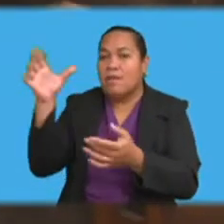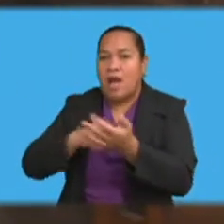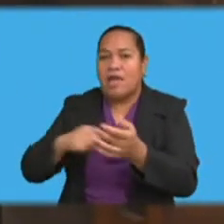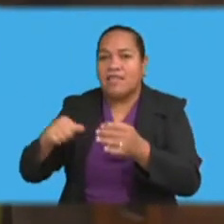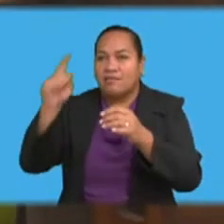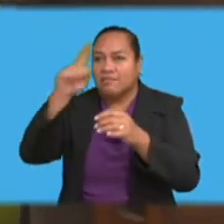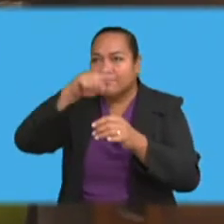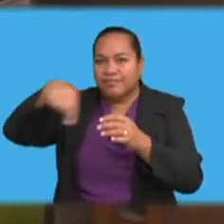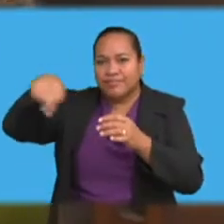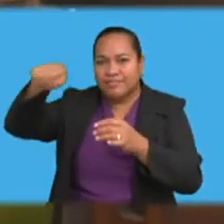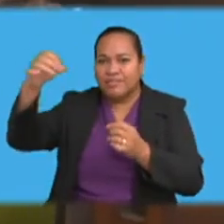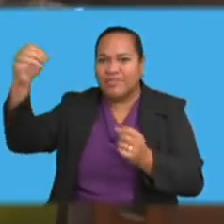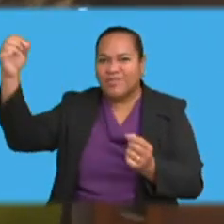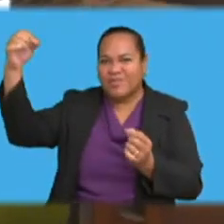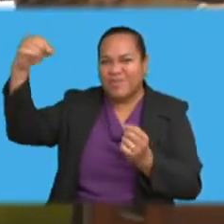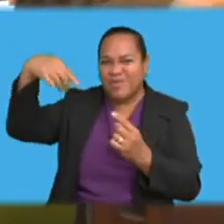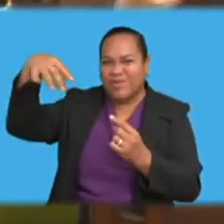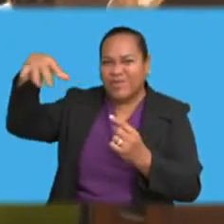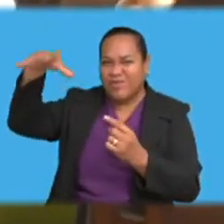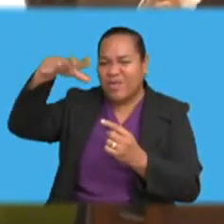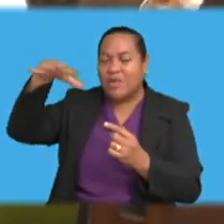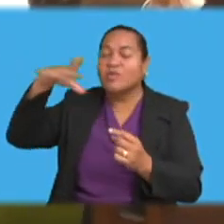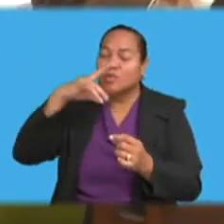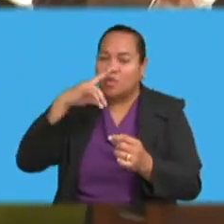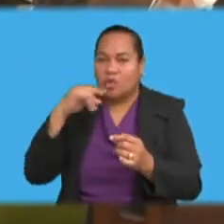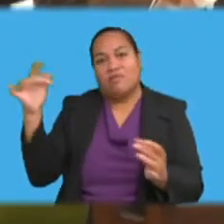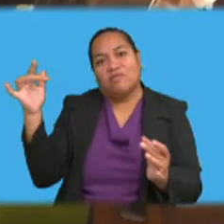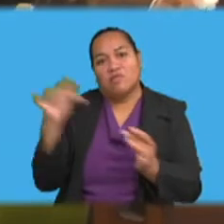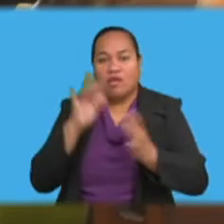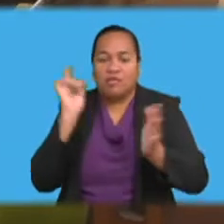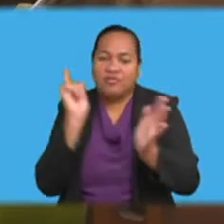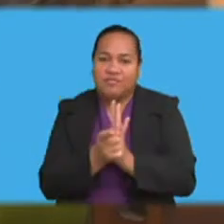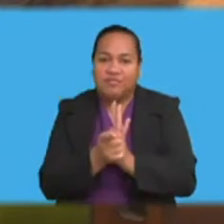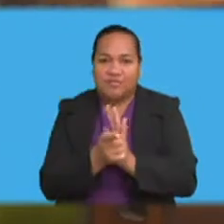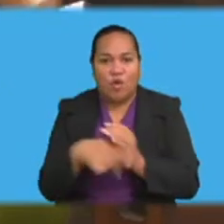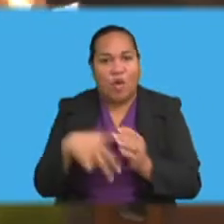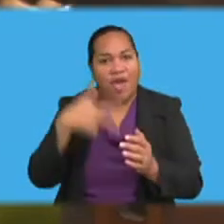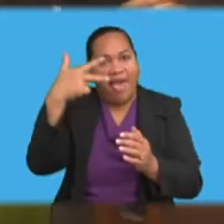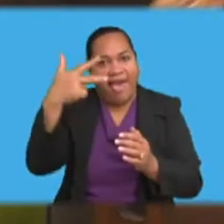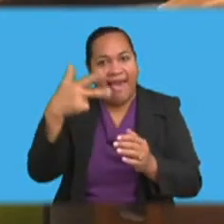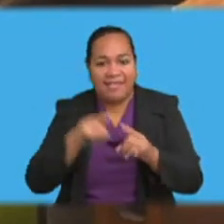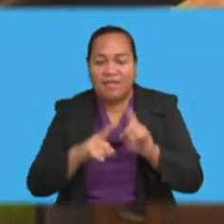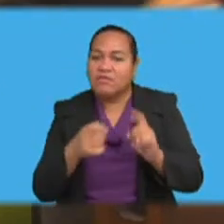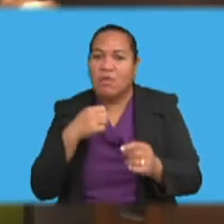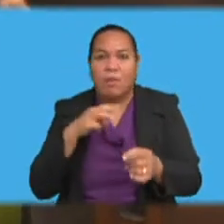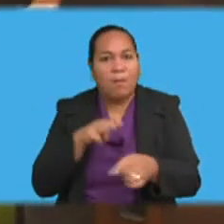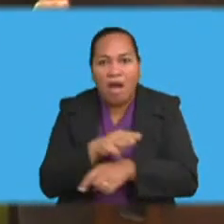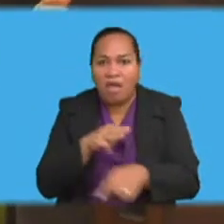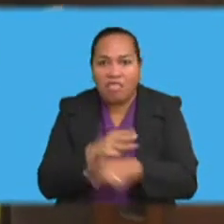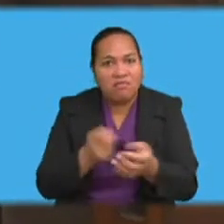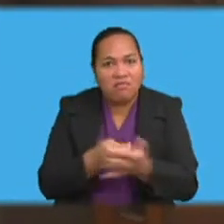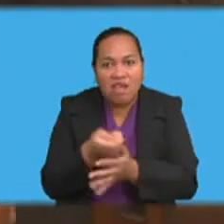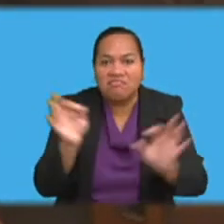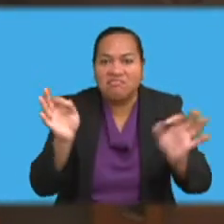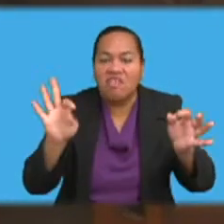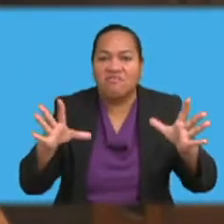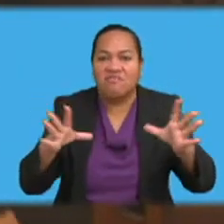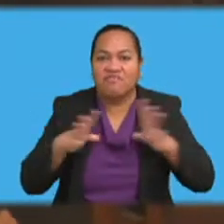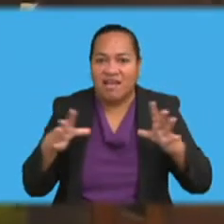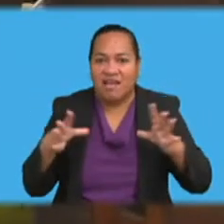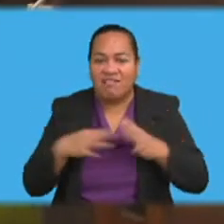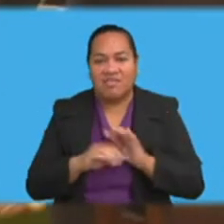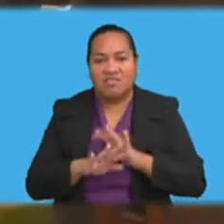and you get the set-top box, Madam Speaker, that's it. You're connected to 8 channels. There's no monthly fees, nothing whatsoever. It's a one-off